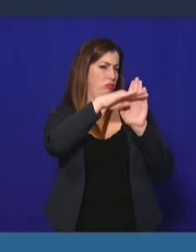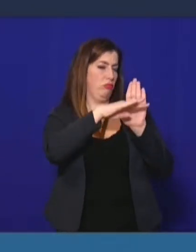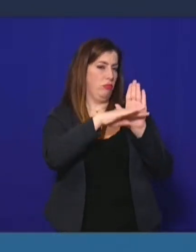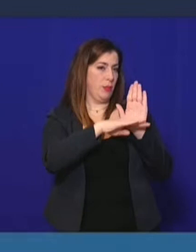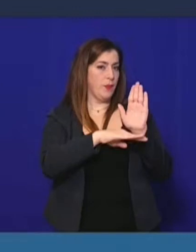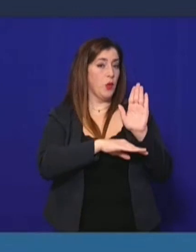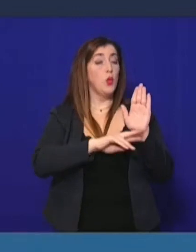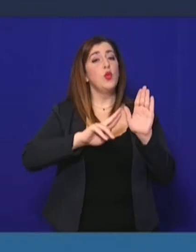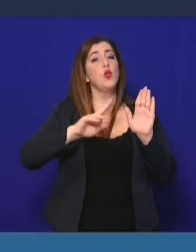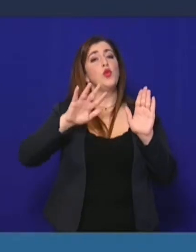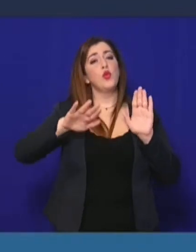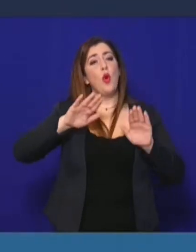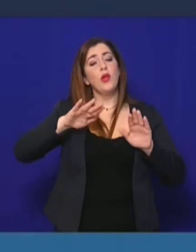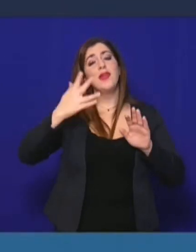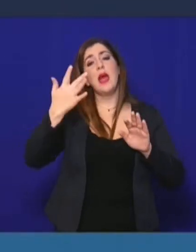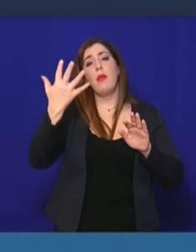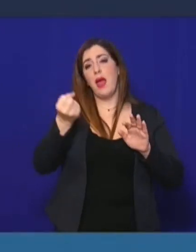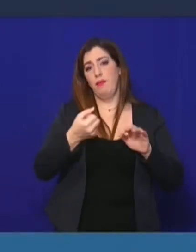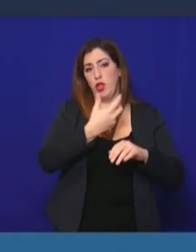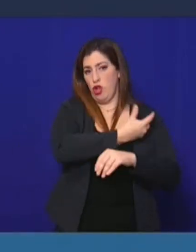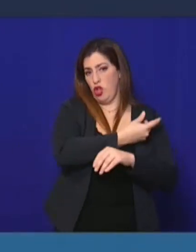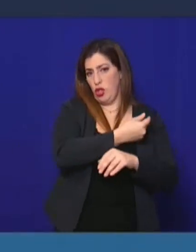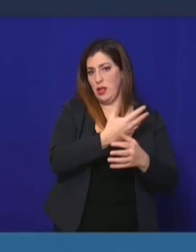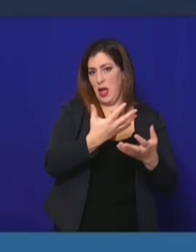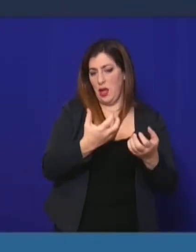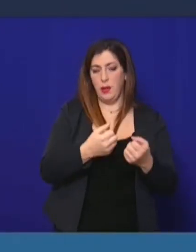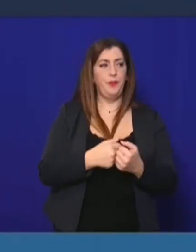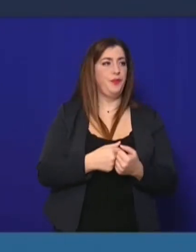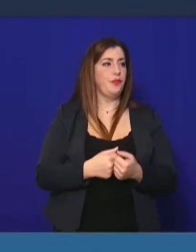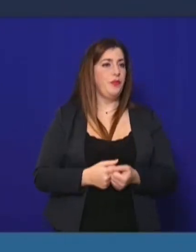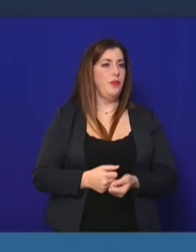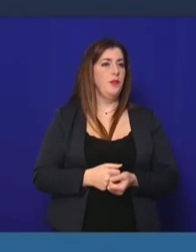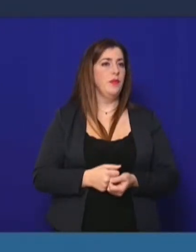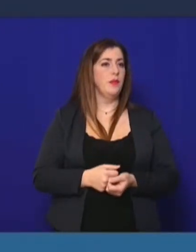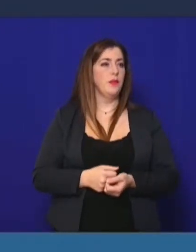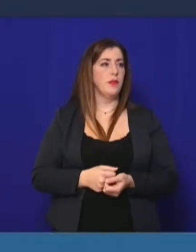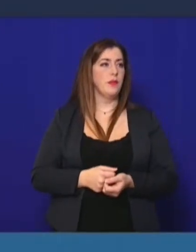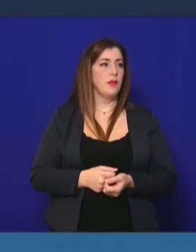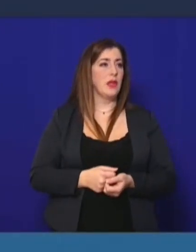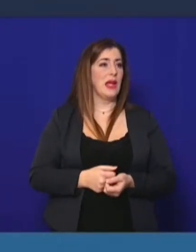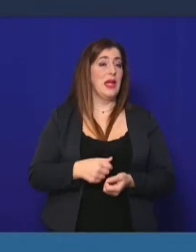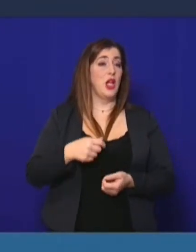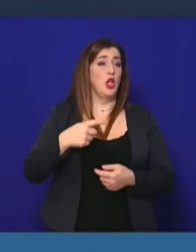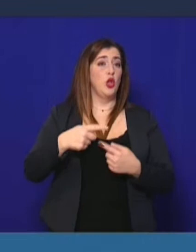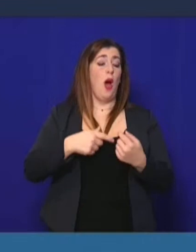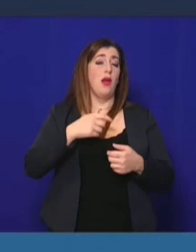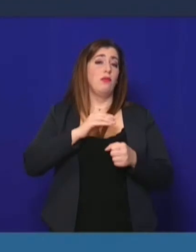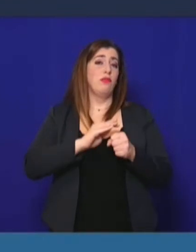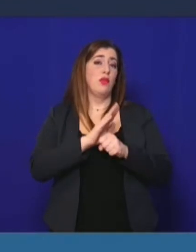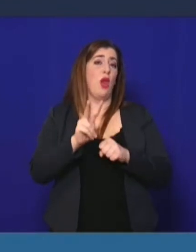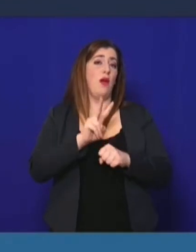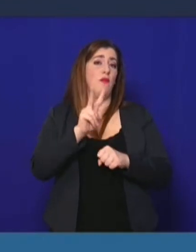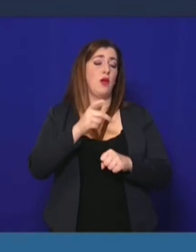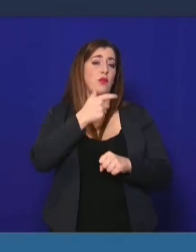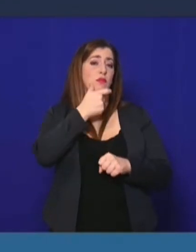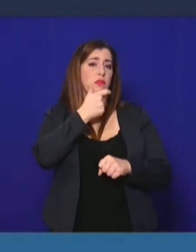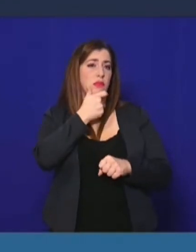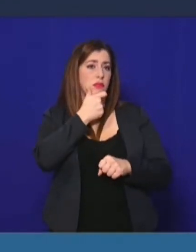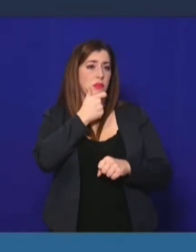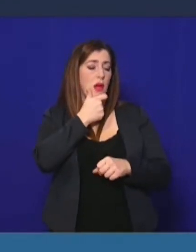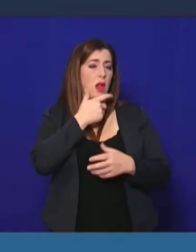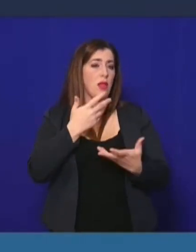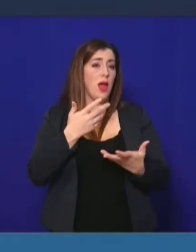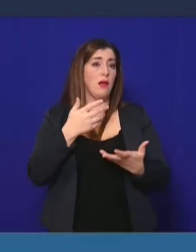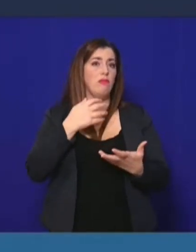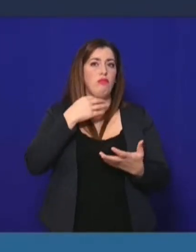qiegħed ikollna. Fuq il-varjant nafu li dan milux ħafna magħna, però bħal medna l-impatt ta'